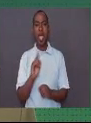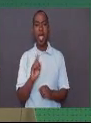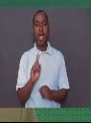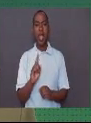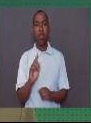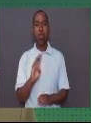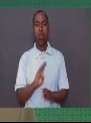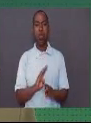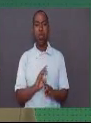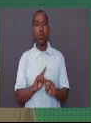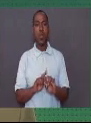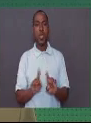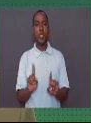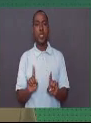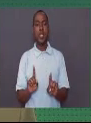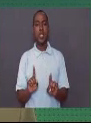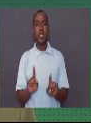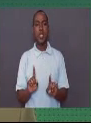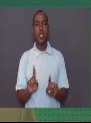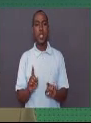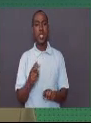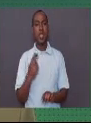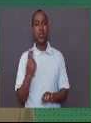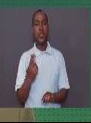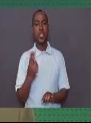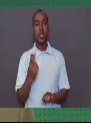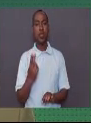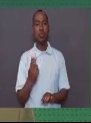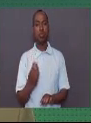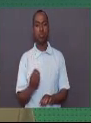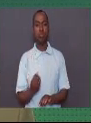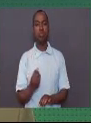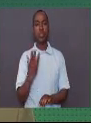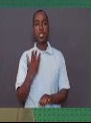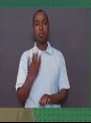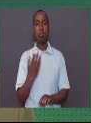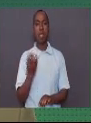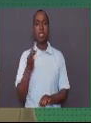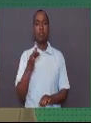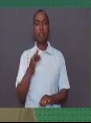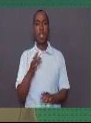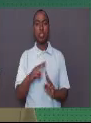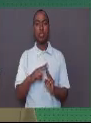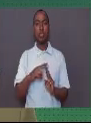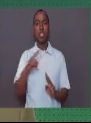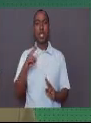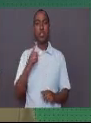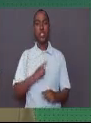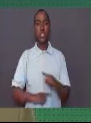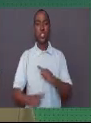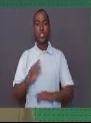used, but are becoming more important as advances in